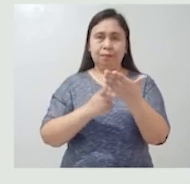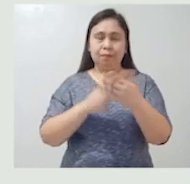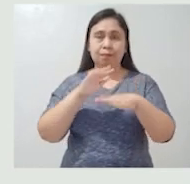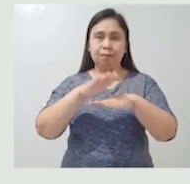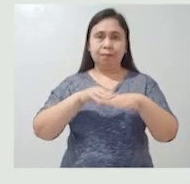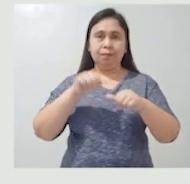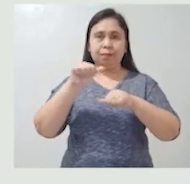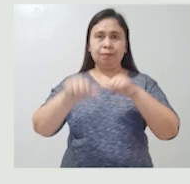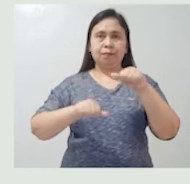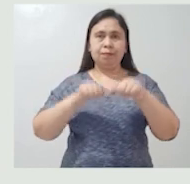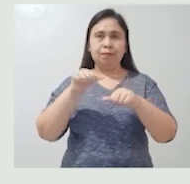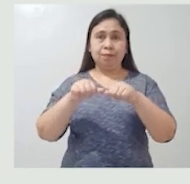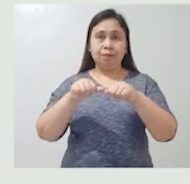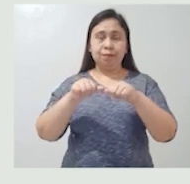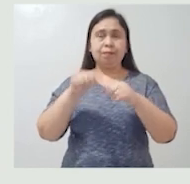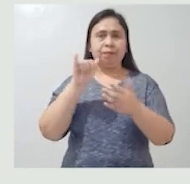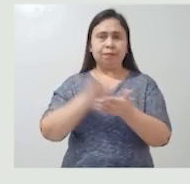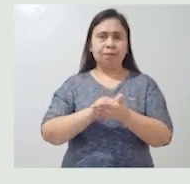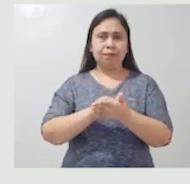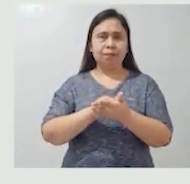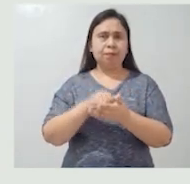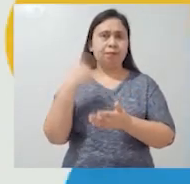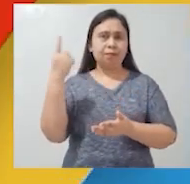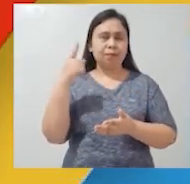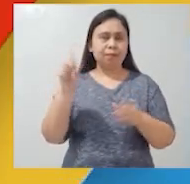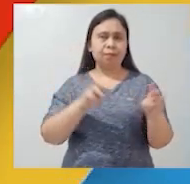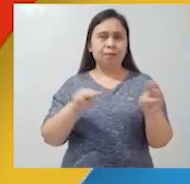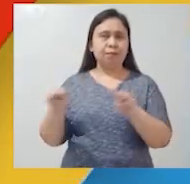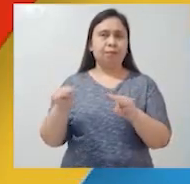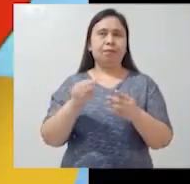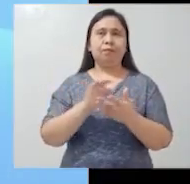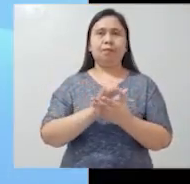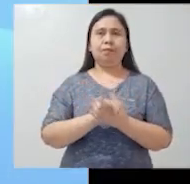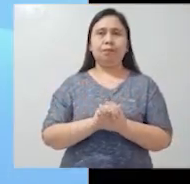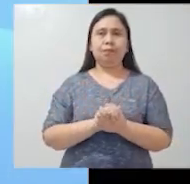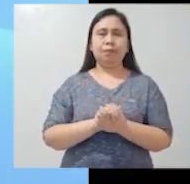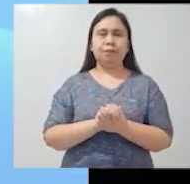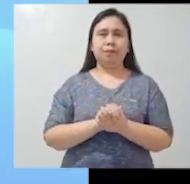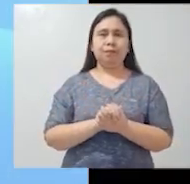atoms, which are constantly and randomly moving.